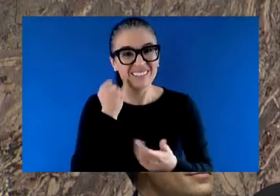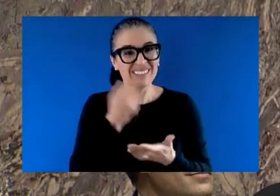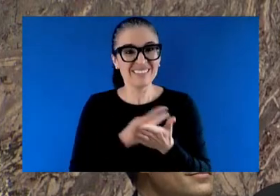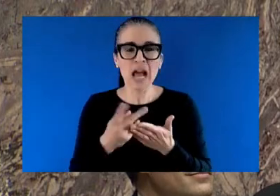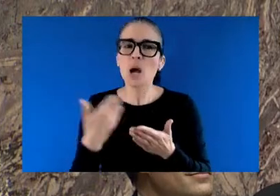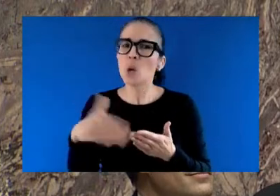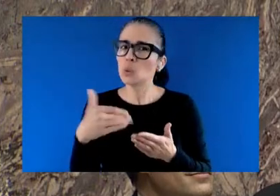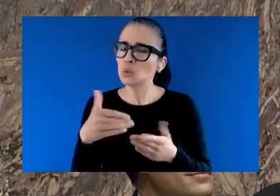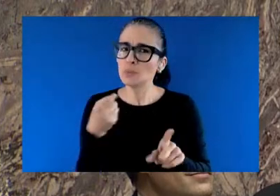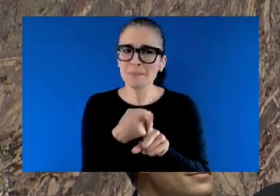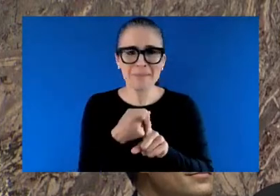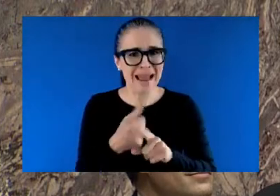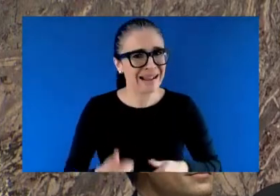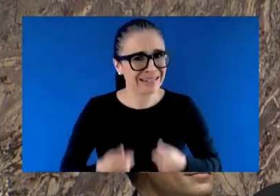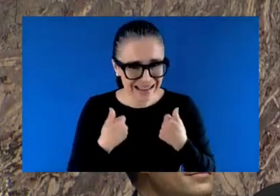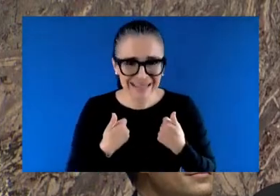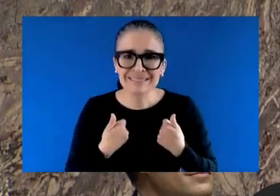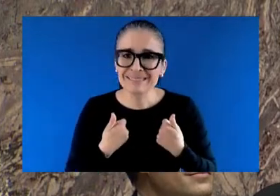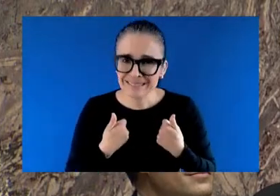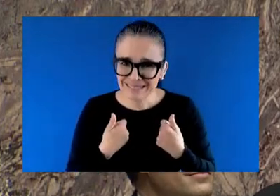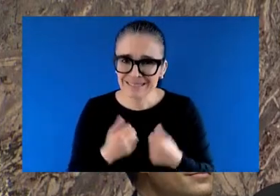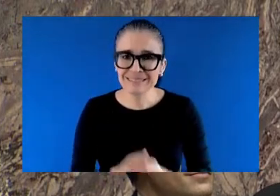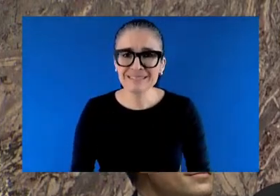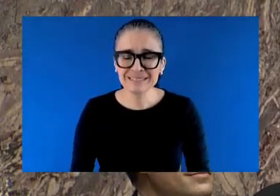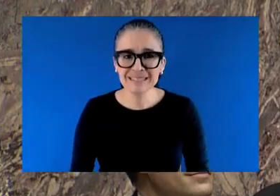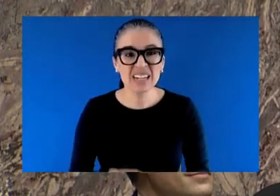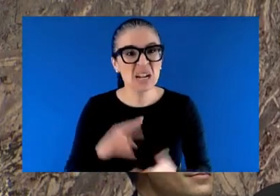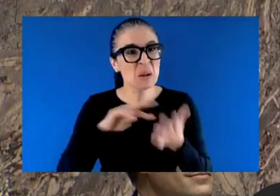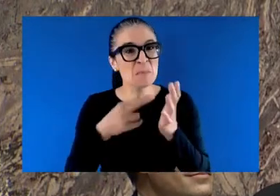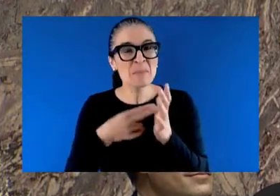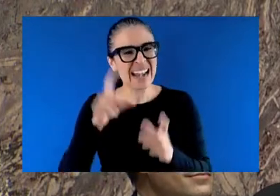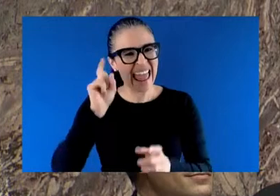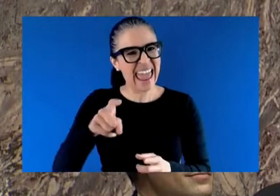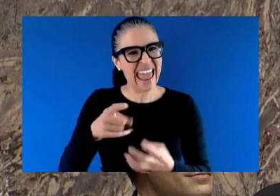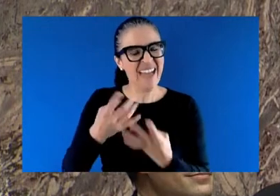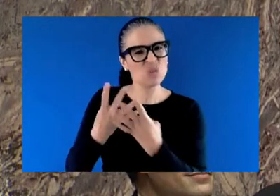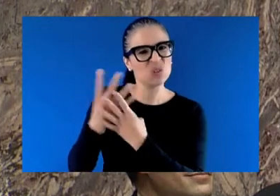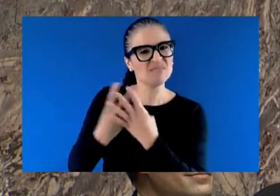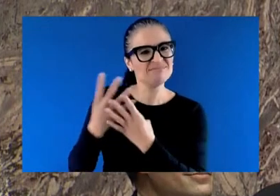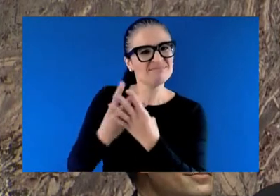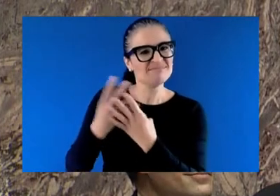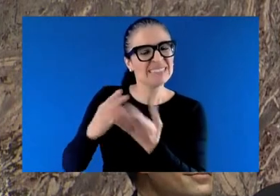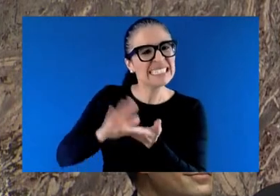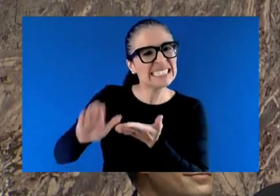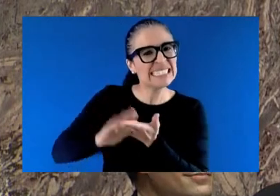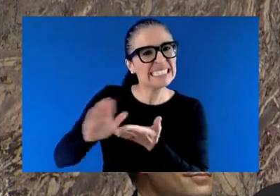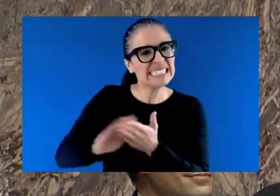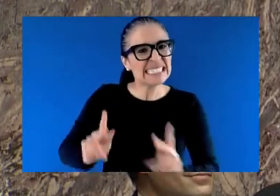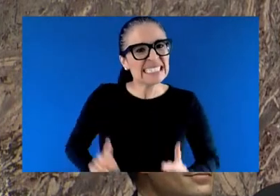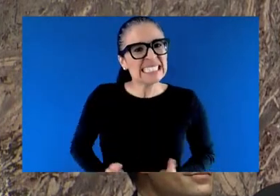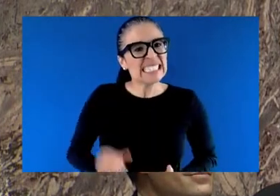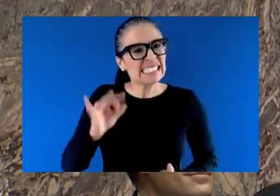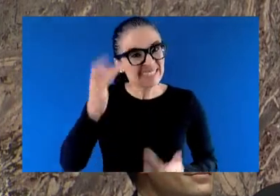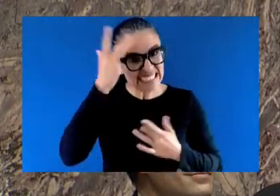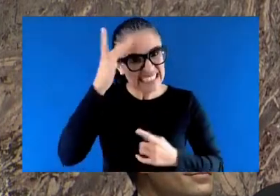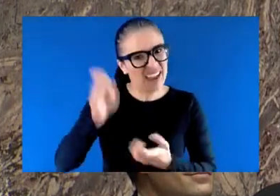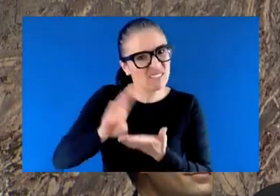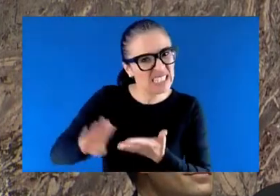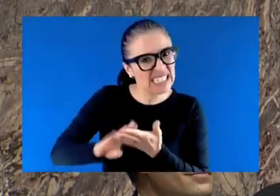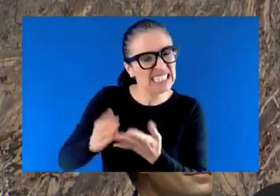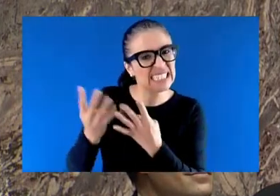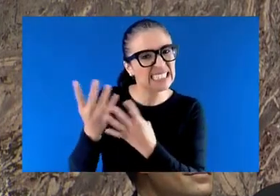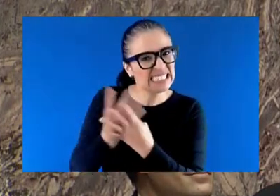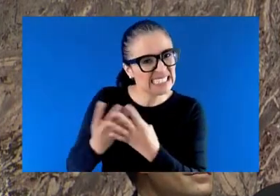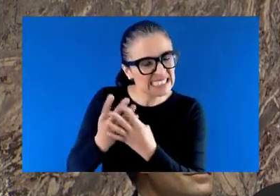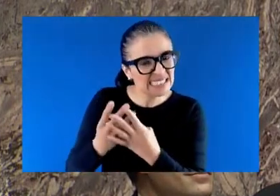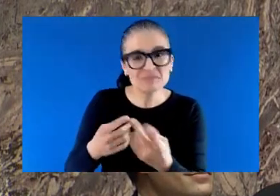disruptive dialysis or a life-saving transplant, because, Mr. Speaker, there is no cure.